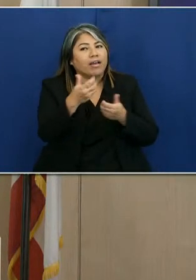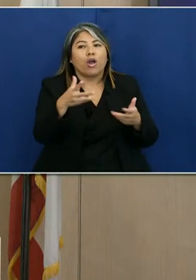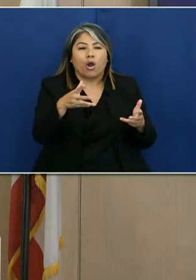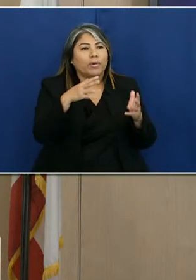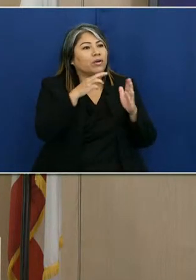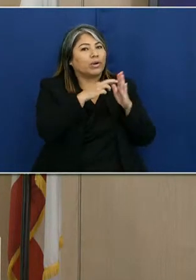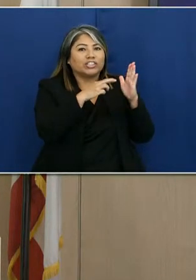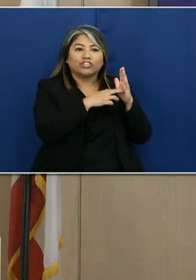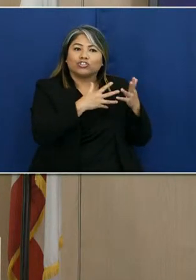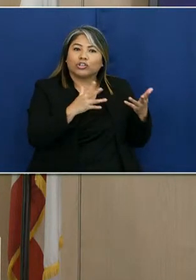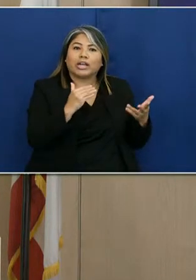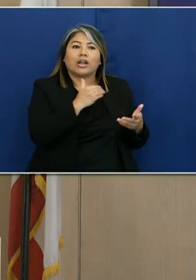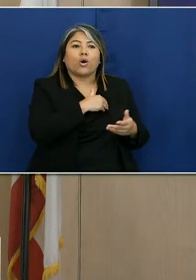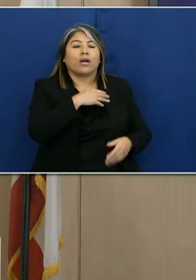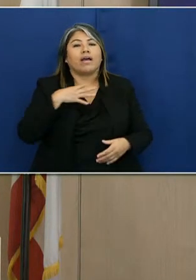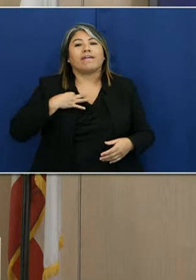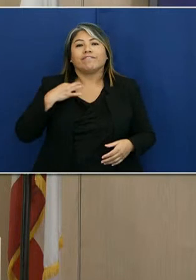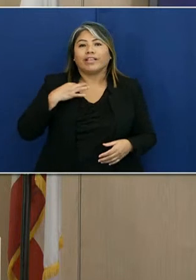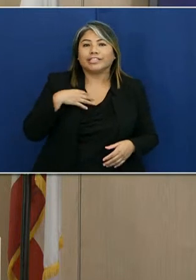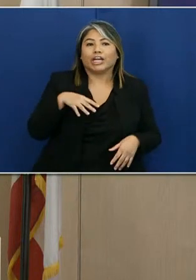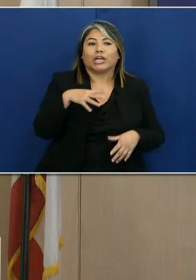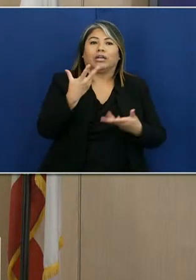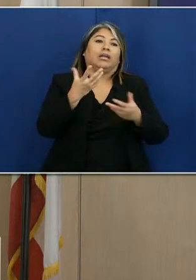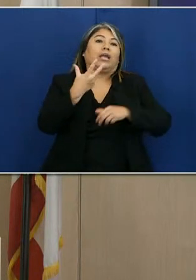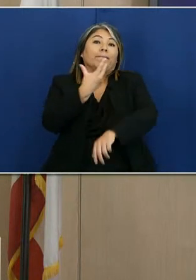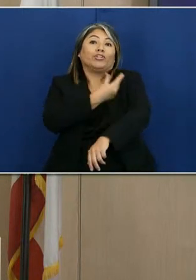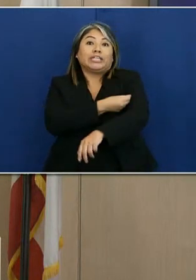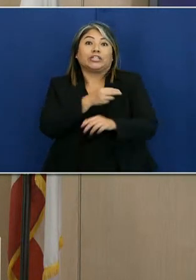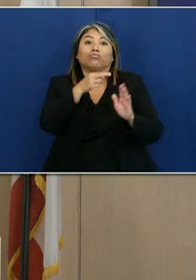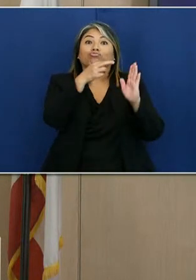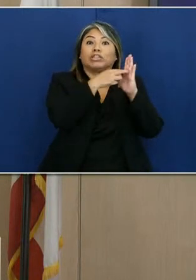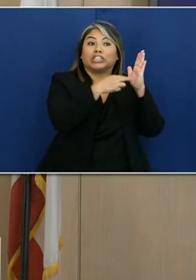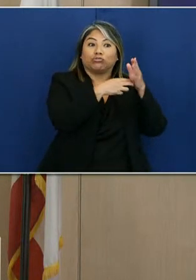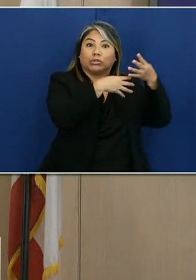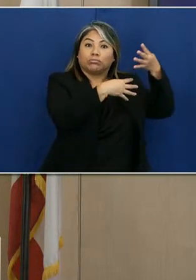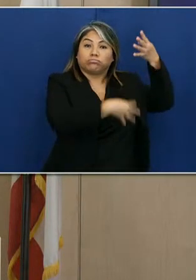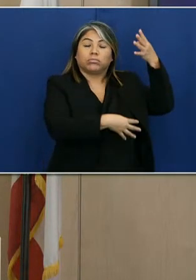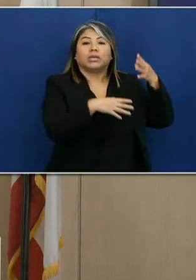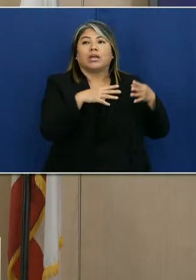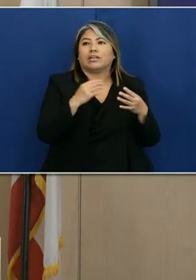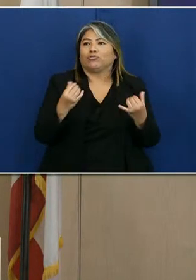registered in our voluntary immunization registry. And to date, it's